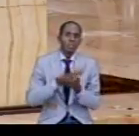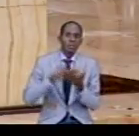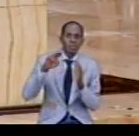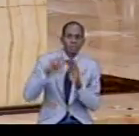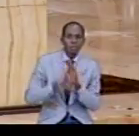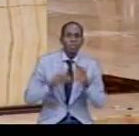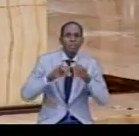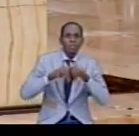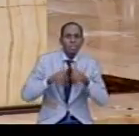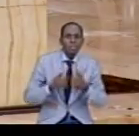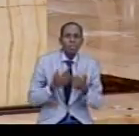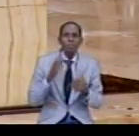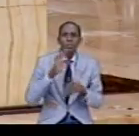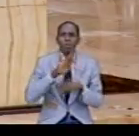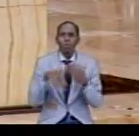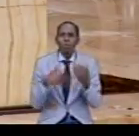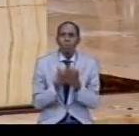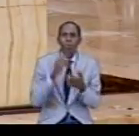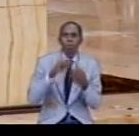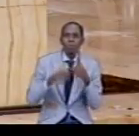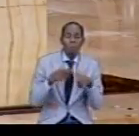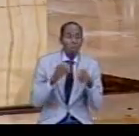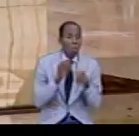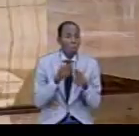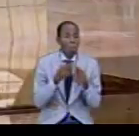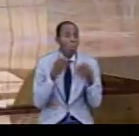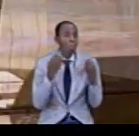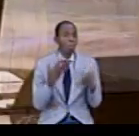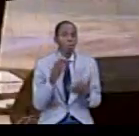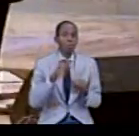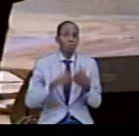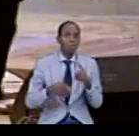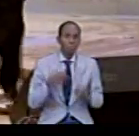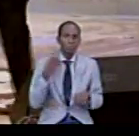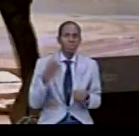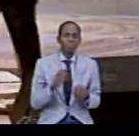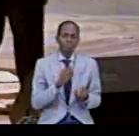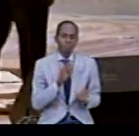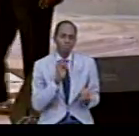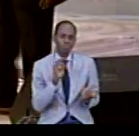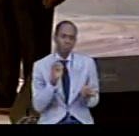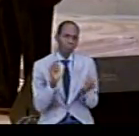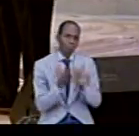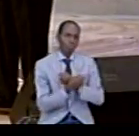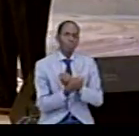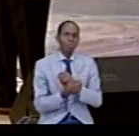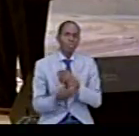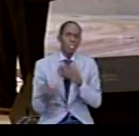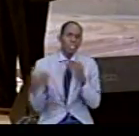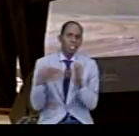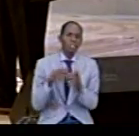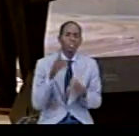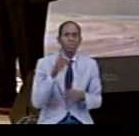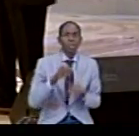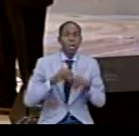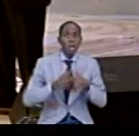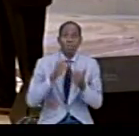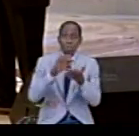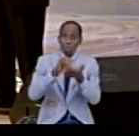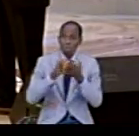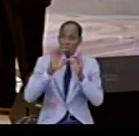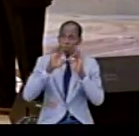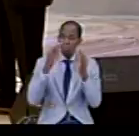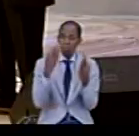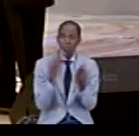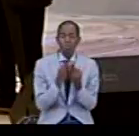how all your friends or many of your friends how they turn their backs on you how your family how